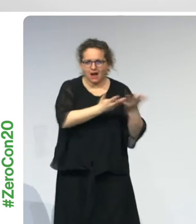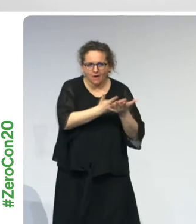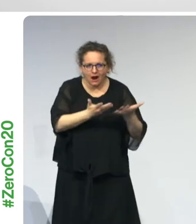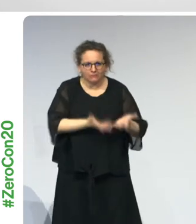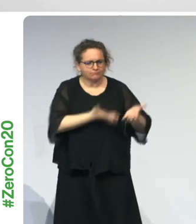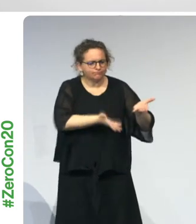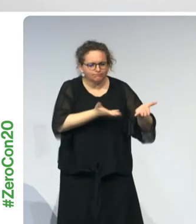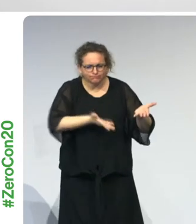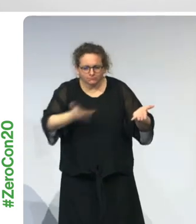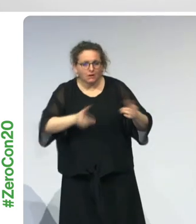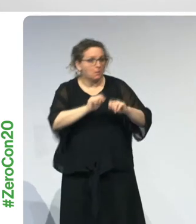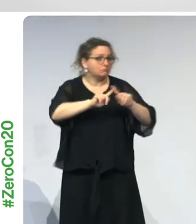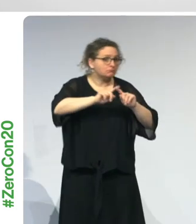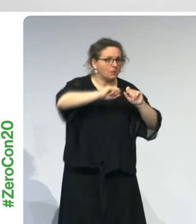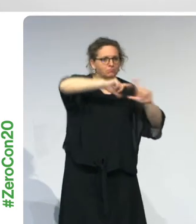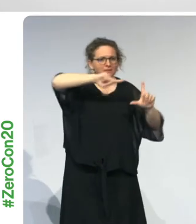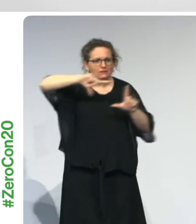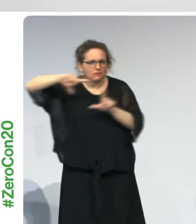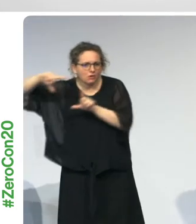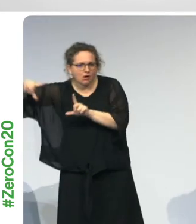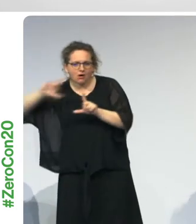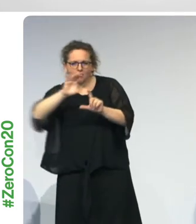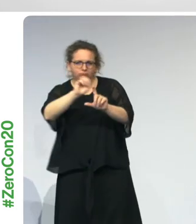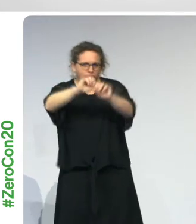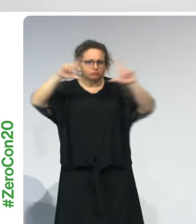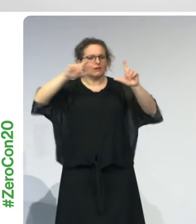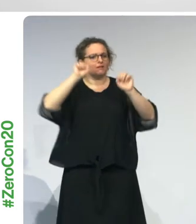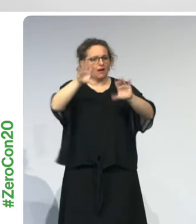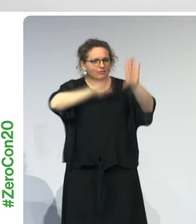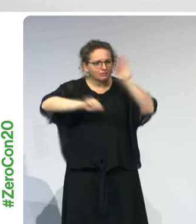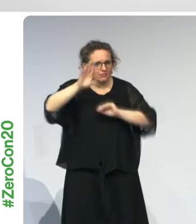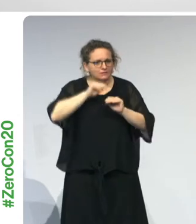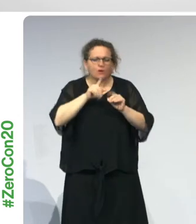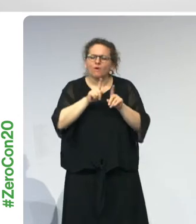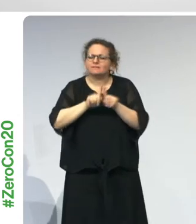pictures corresponding to the skill level of a particular student.